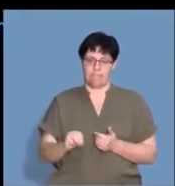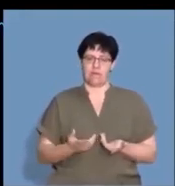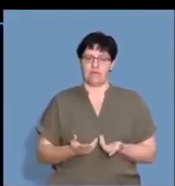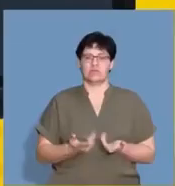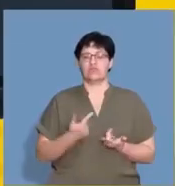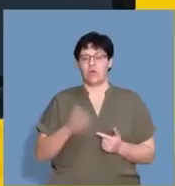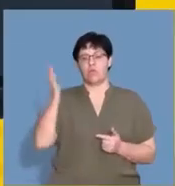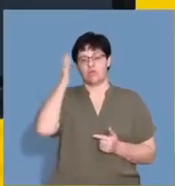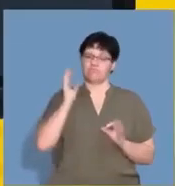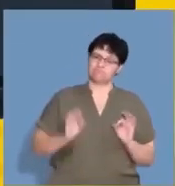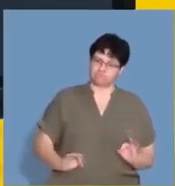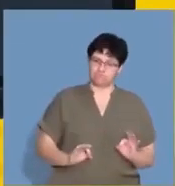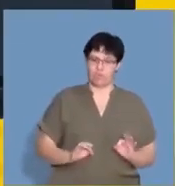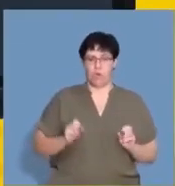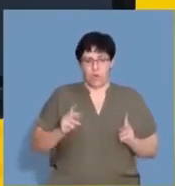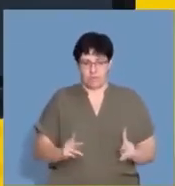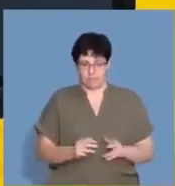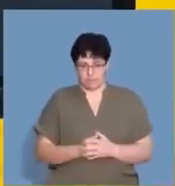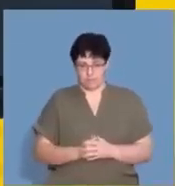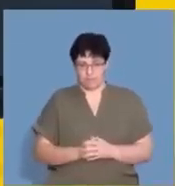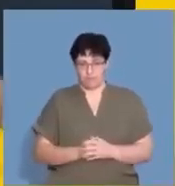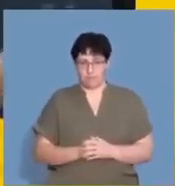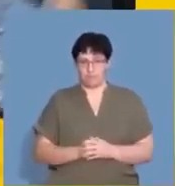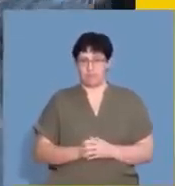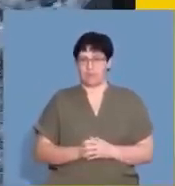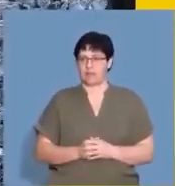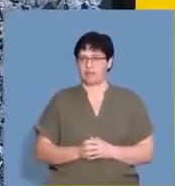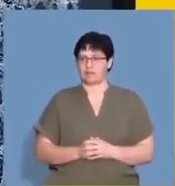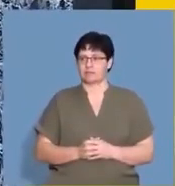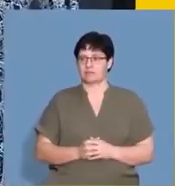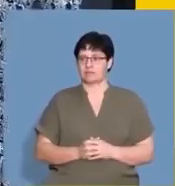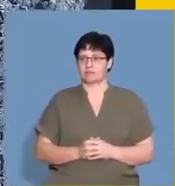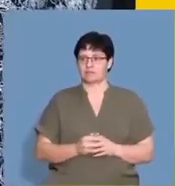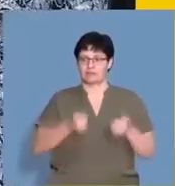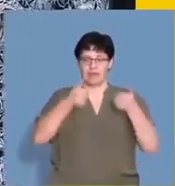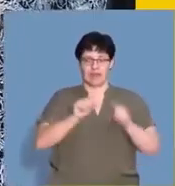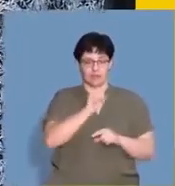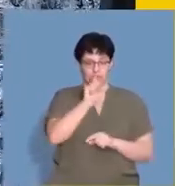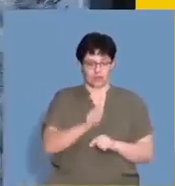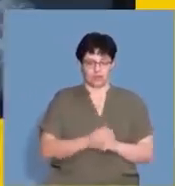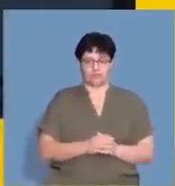kilometers, so we're probably okay with that. Okay, let's move on to the next question.